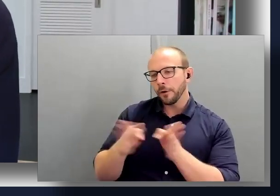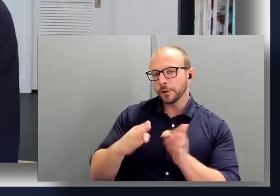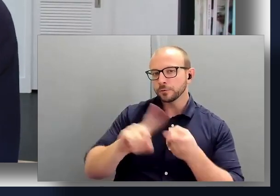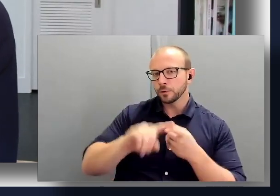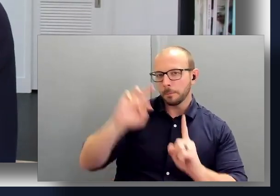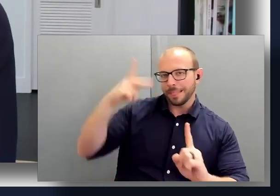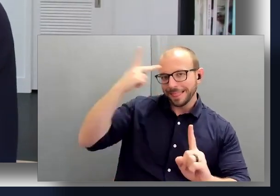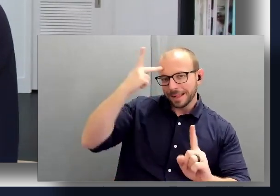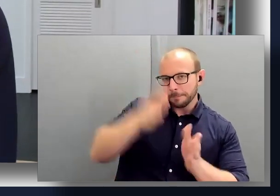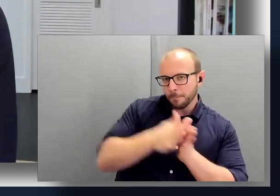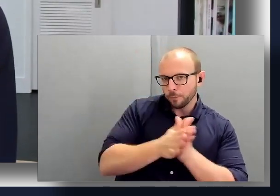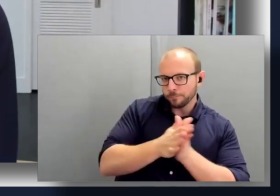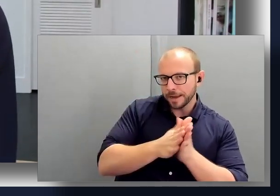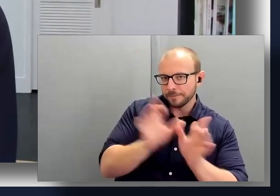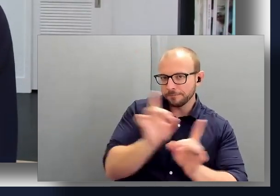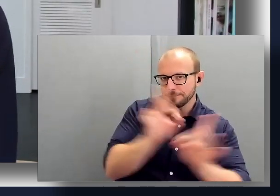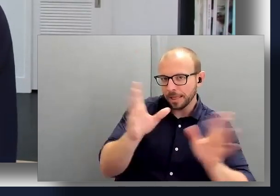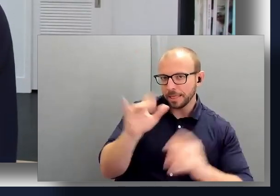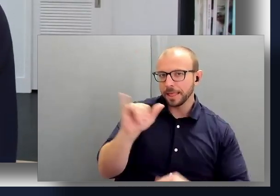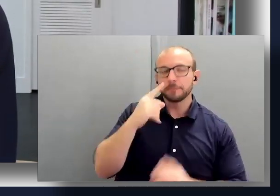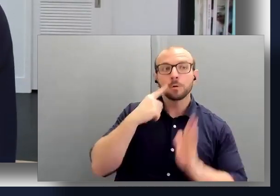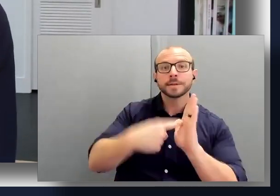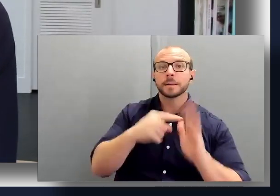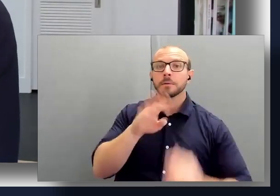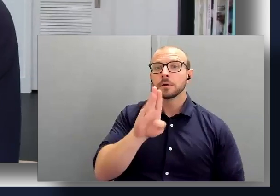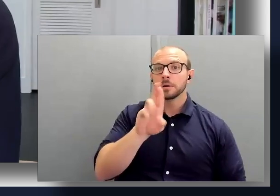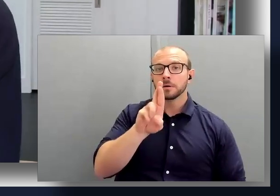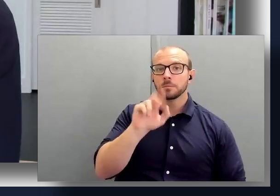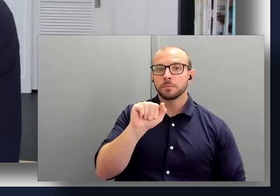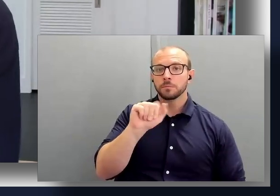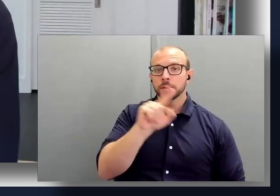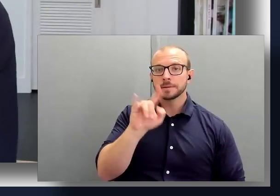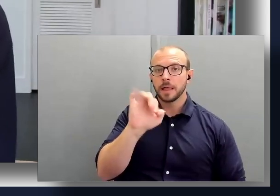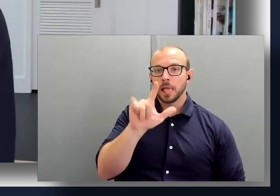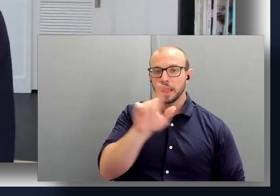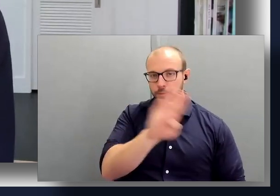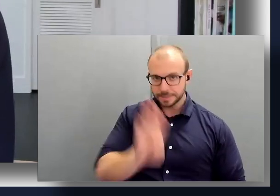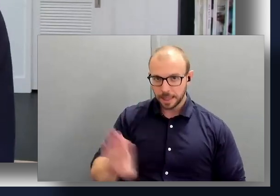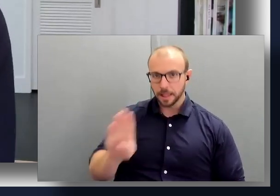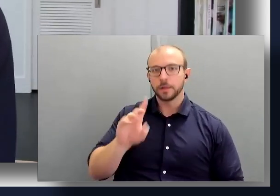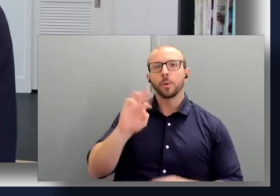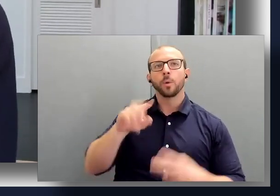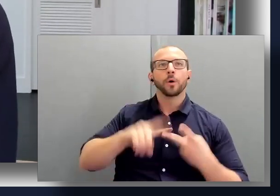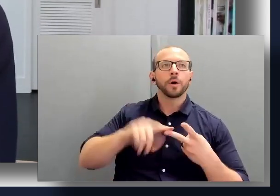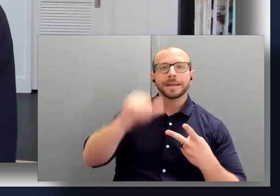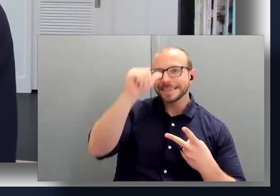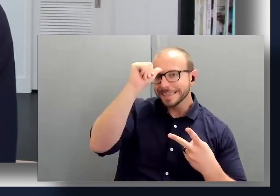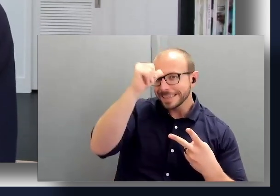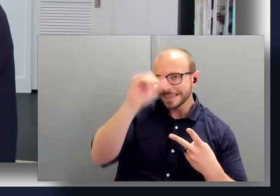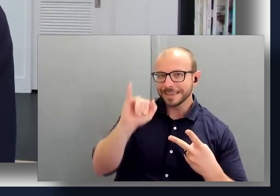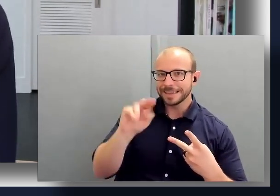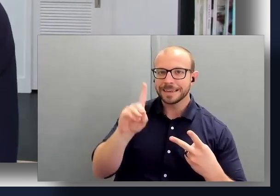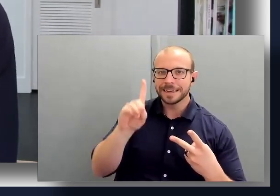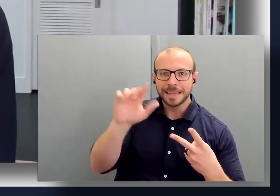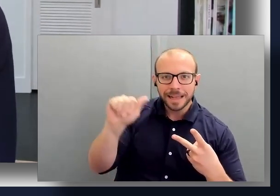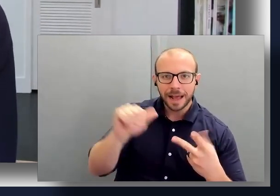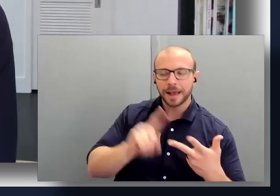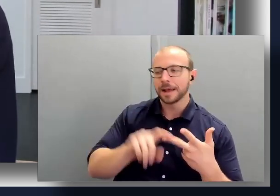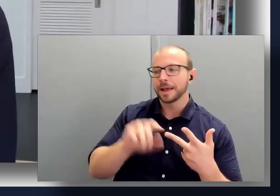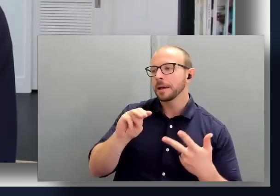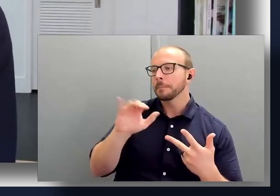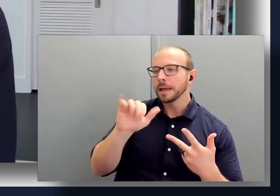towards politically motivated violence. So think about Brazil recently, or think about